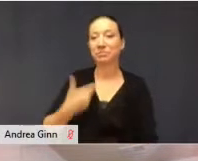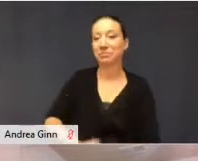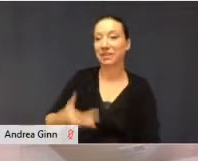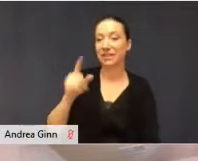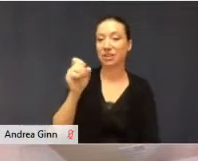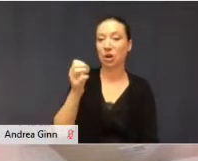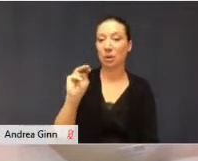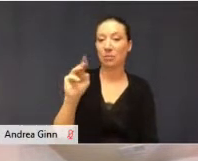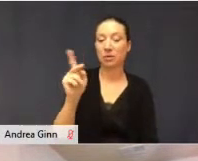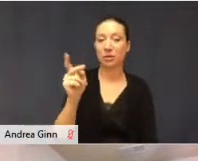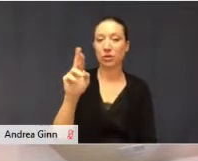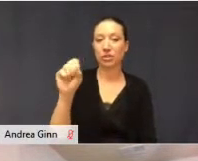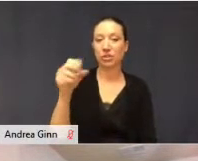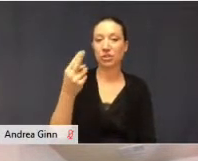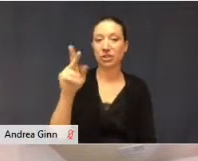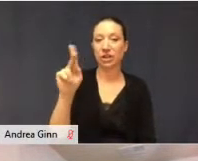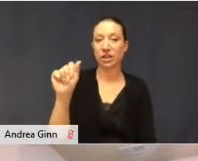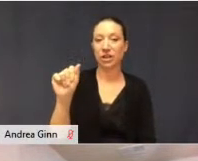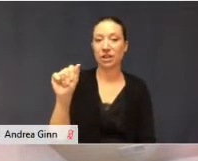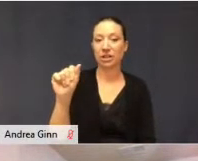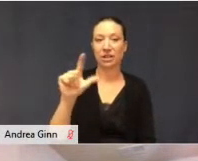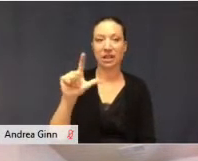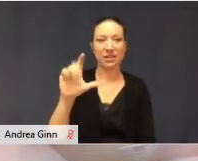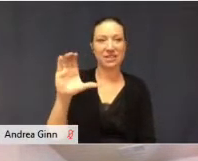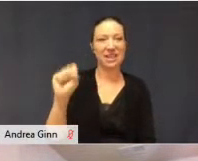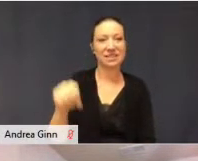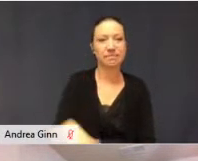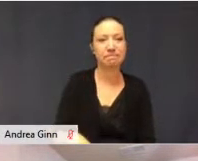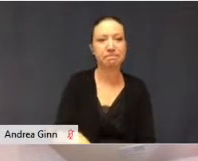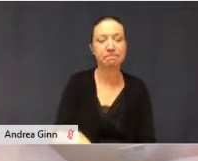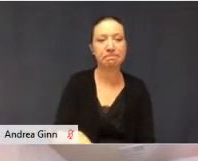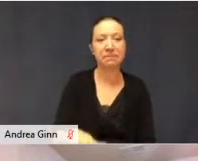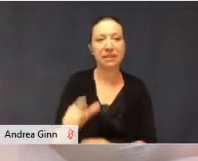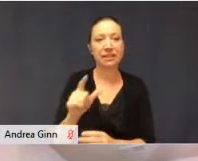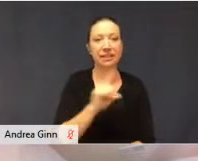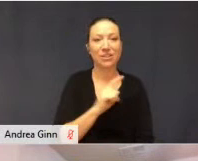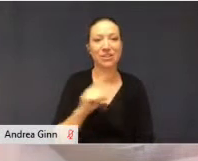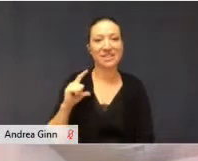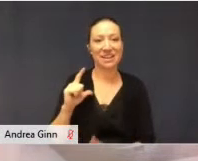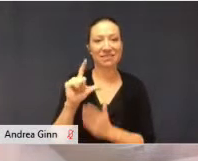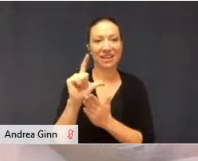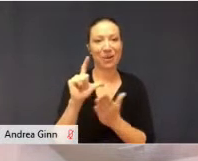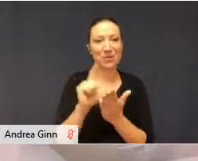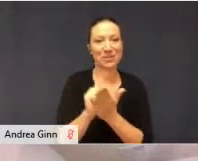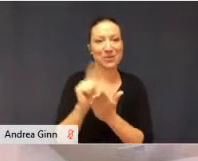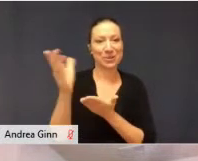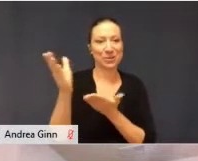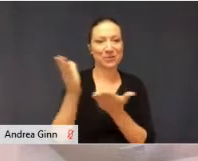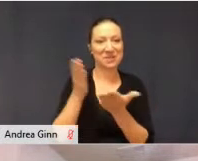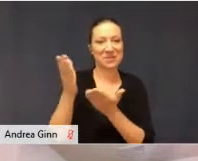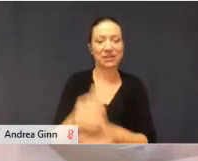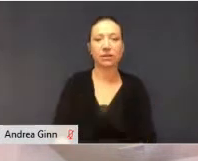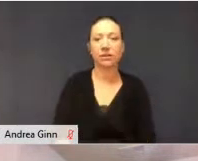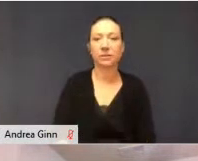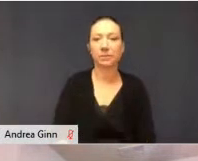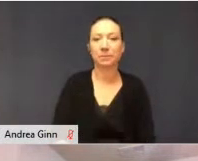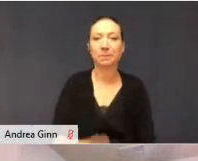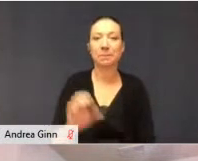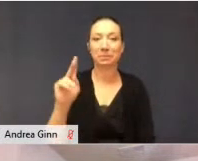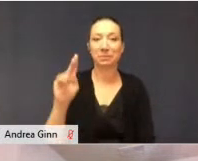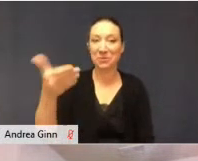Krishka, LCS. Great. Well, welcome everyone. I'm State Senator